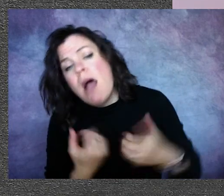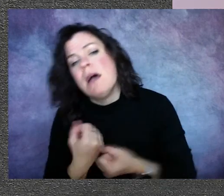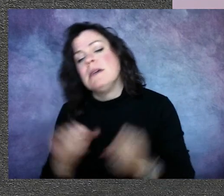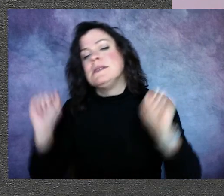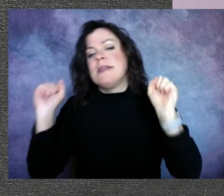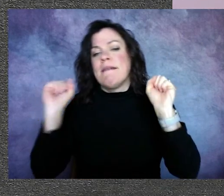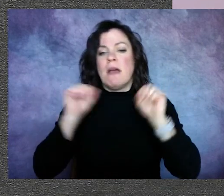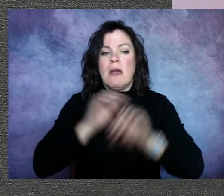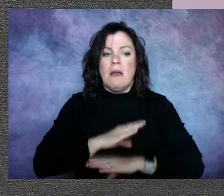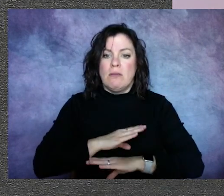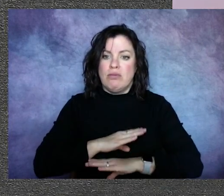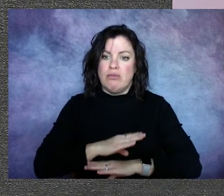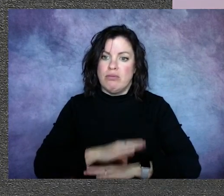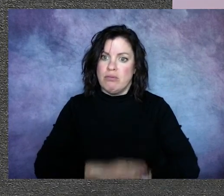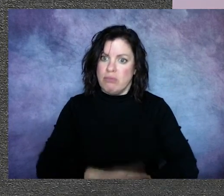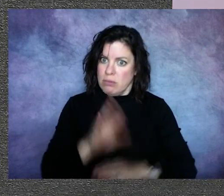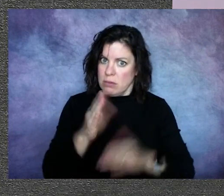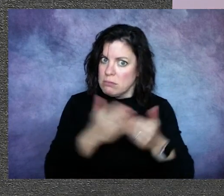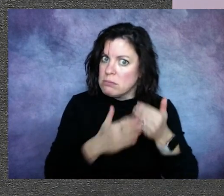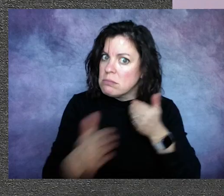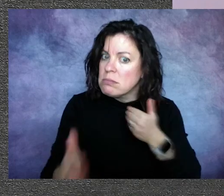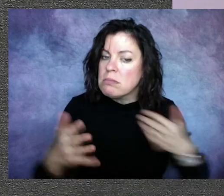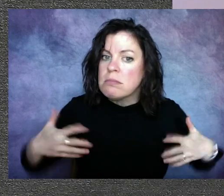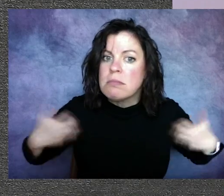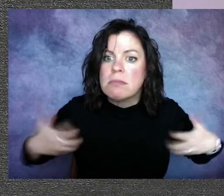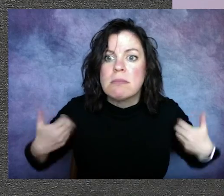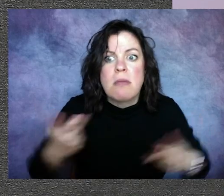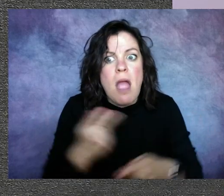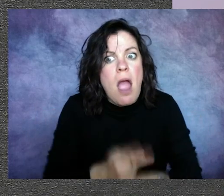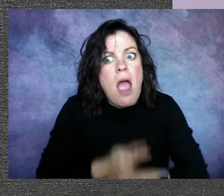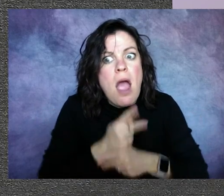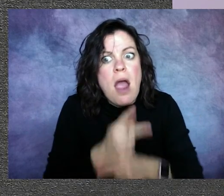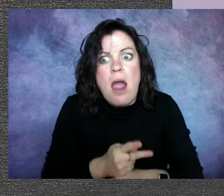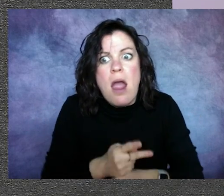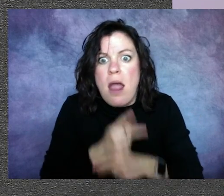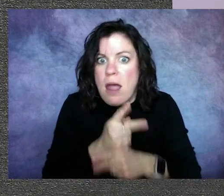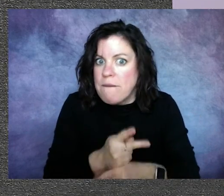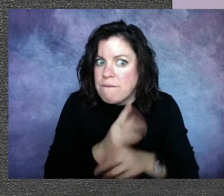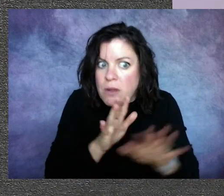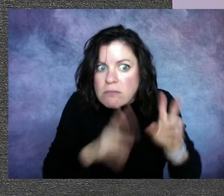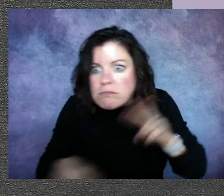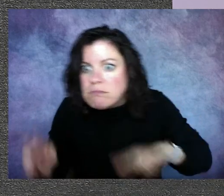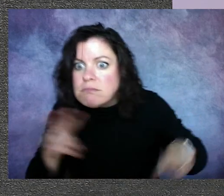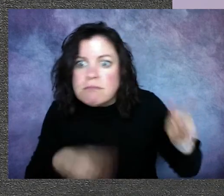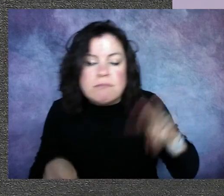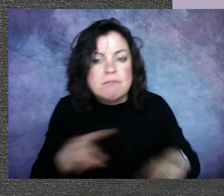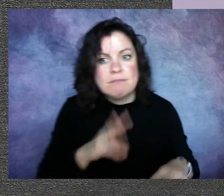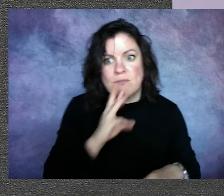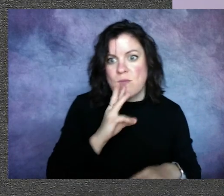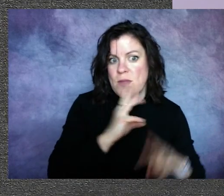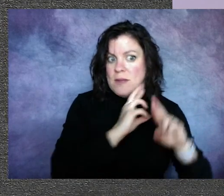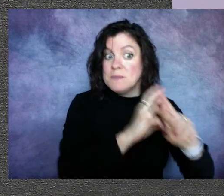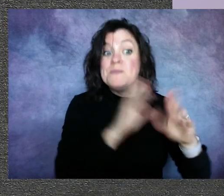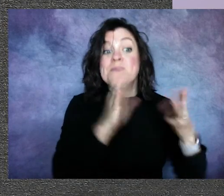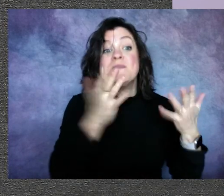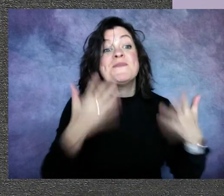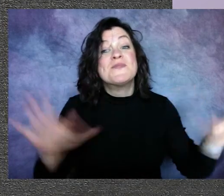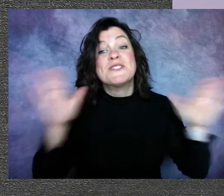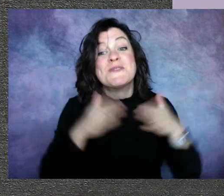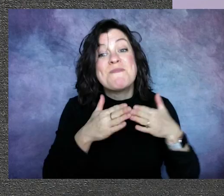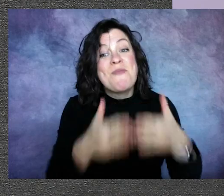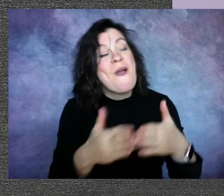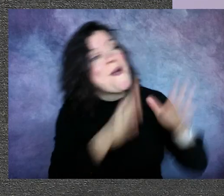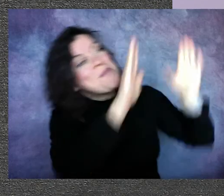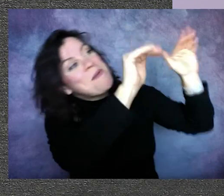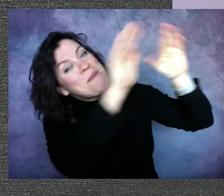After that, George was more careful to be a good monkey, until at last the long trip was over. George said goodbye to the kind sailors, and he and